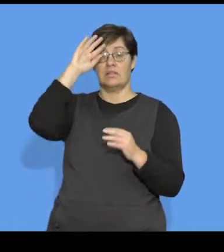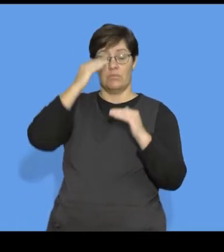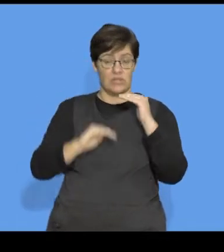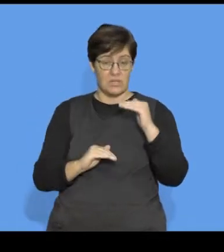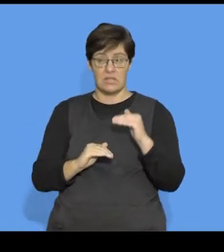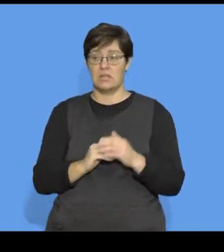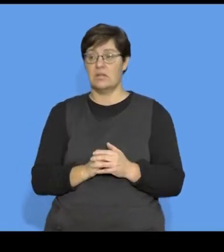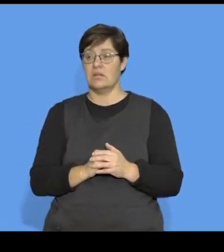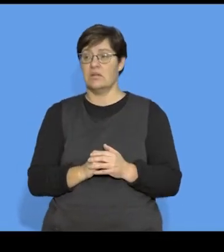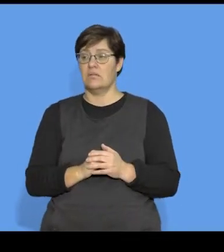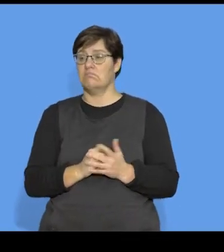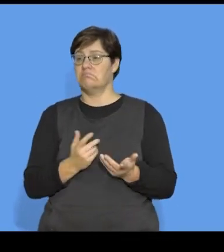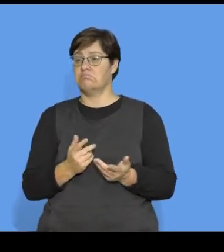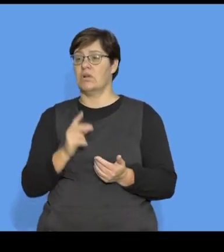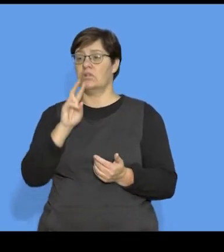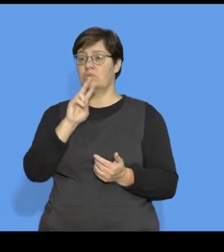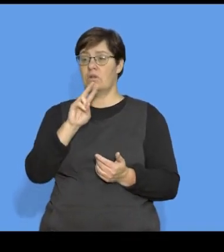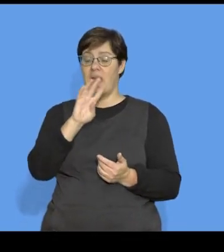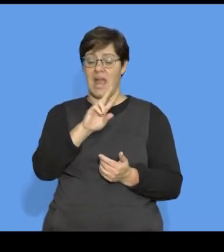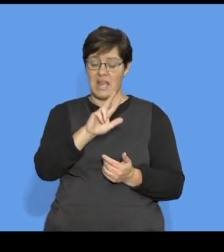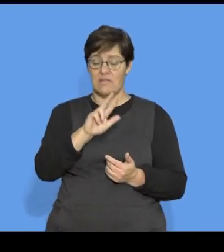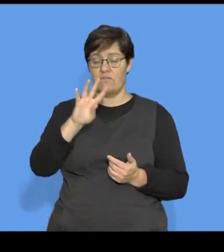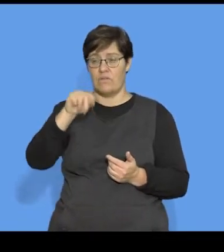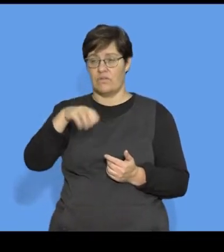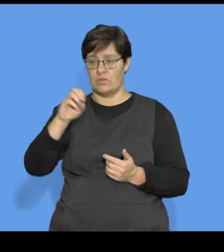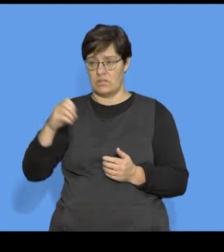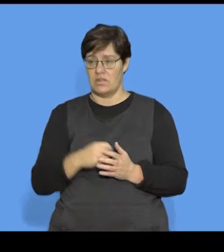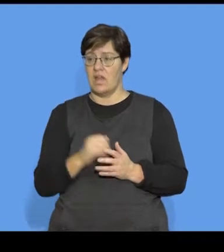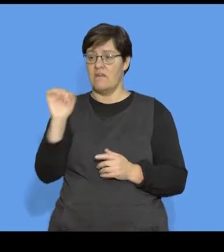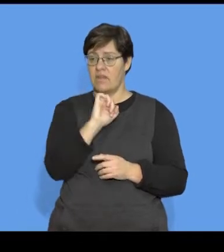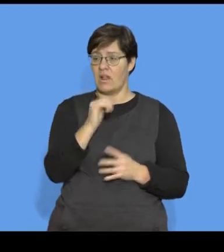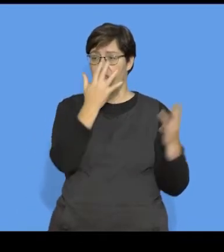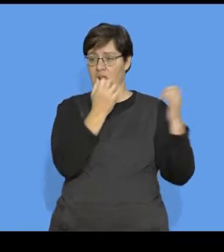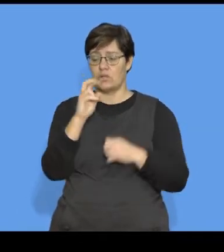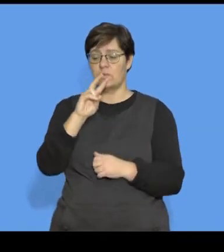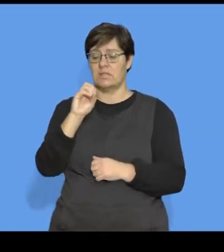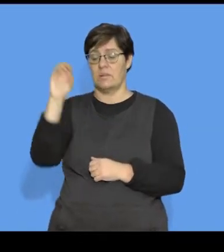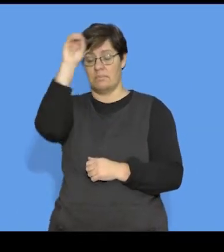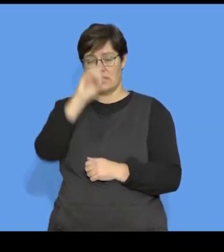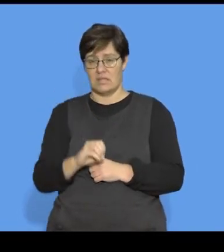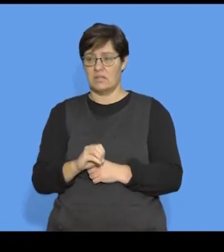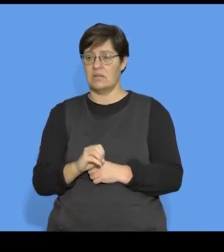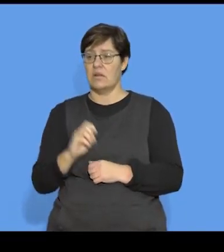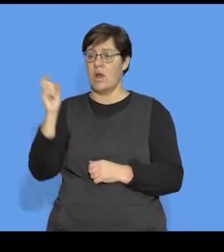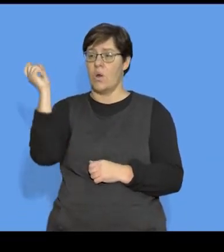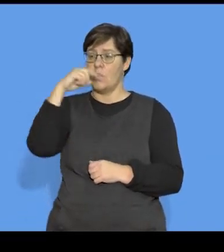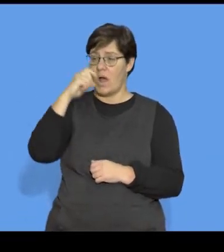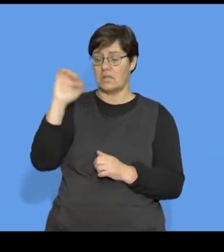84,000. Depreciation is calculated at 20% per annum on cost. The trade-in offered by Wise Motors